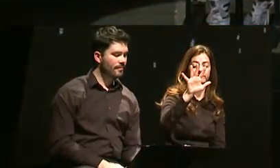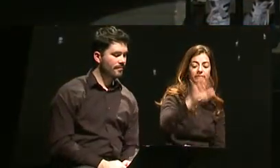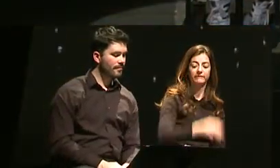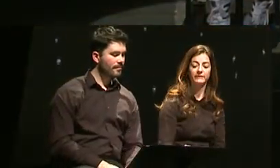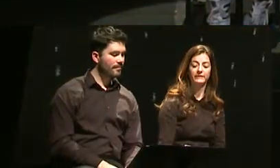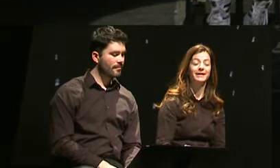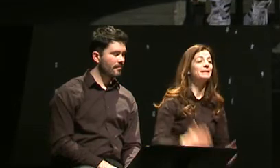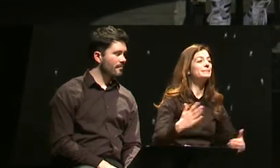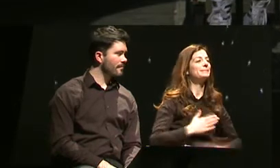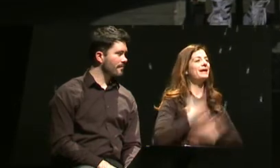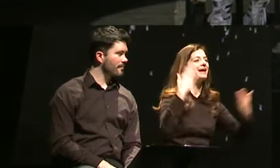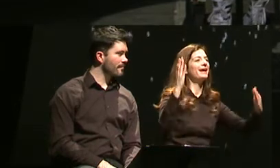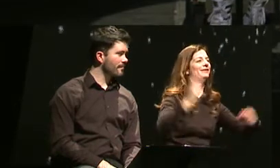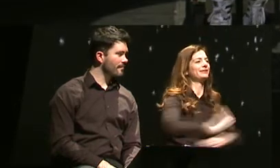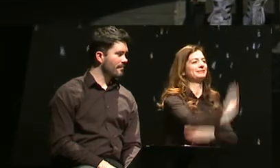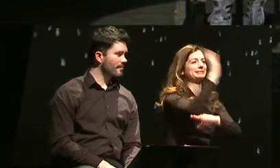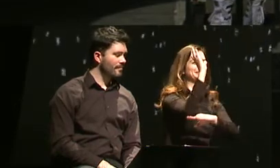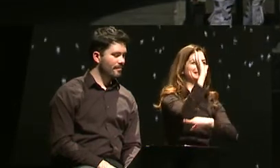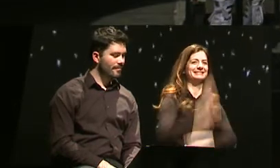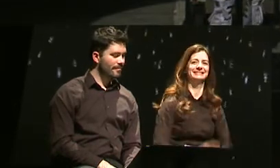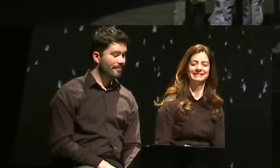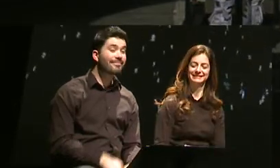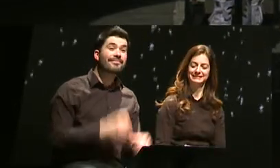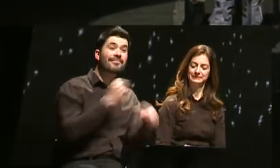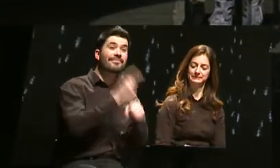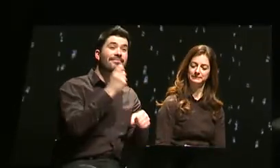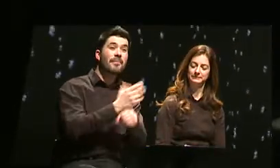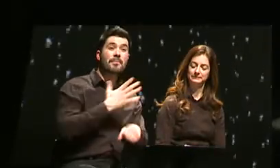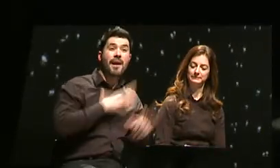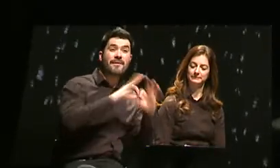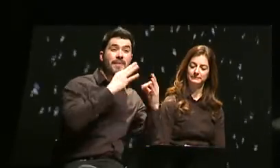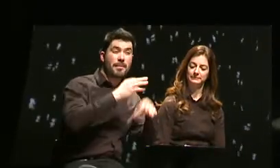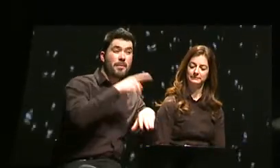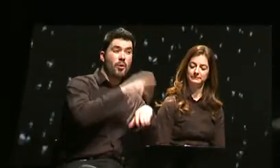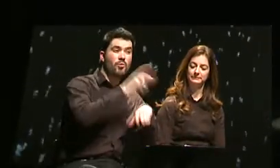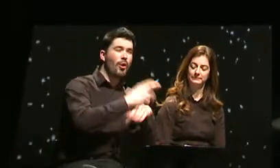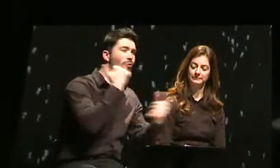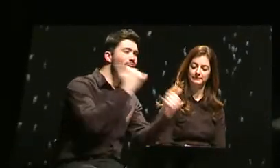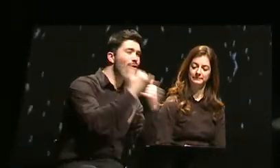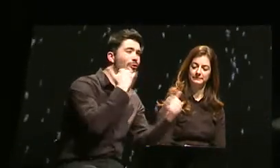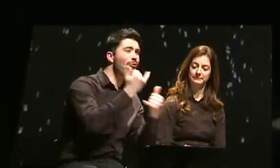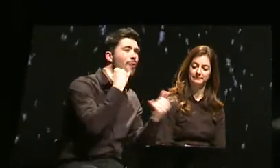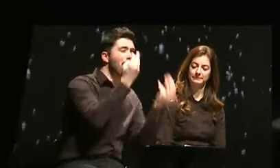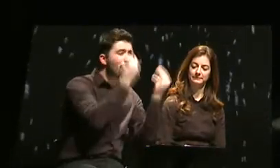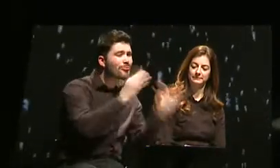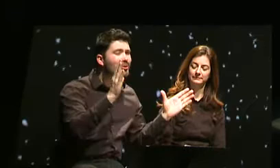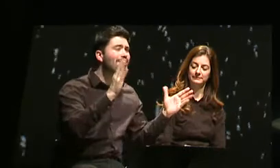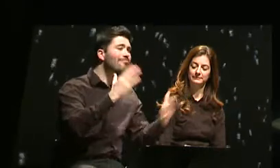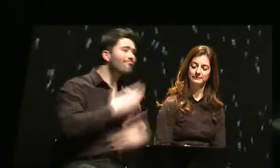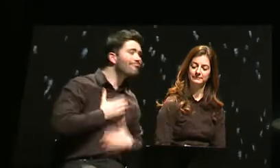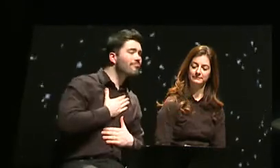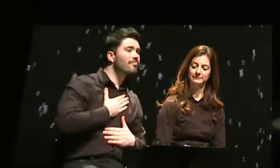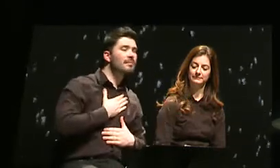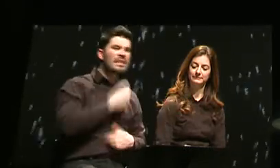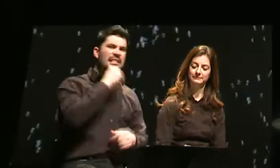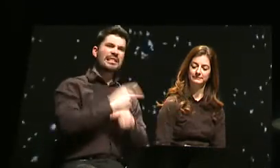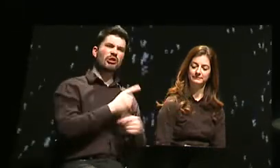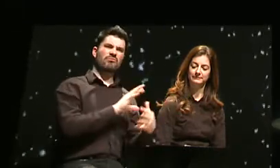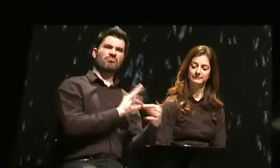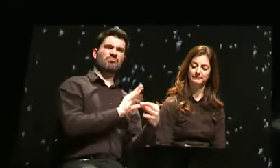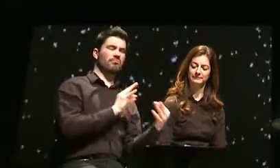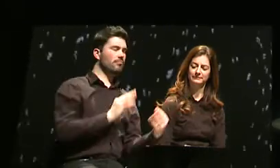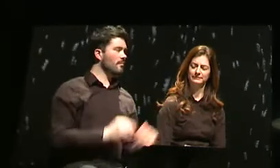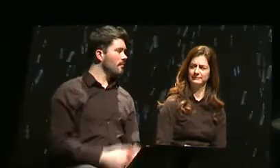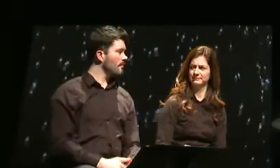2005. Merry Christmas! Every year, we call the Puerto Rican side of the family to wish them a Merry Christmas. My sister Zina says, how